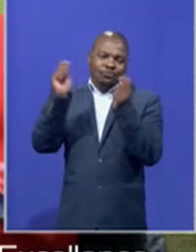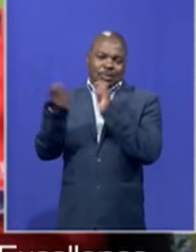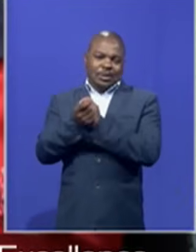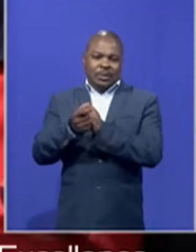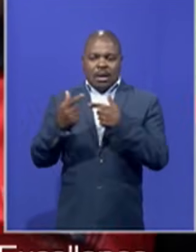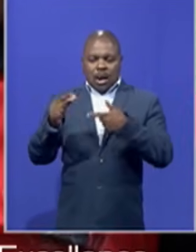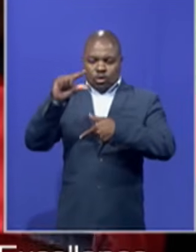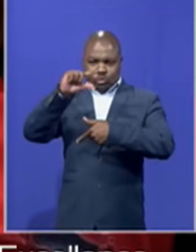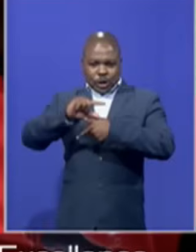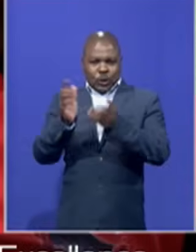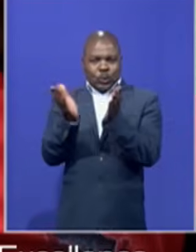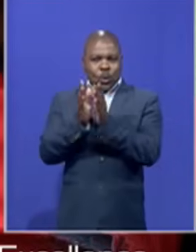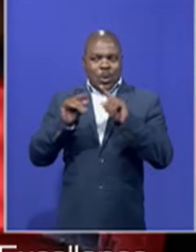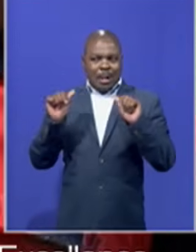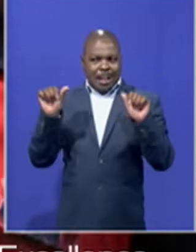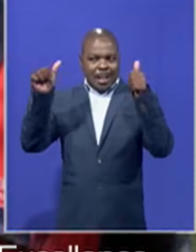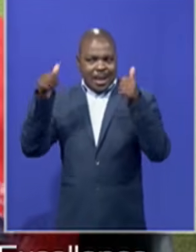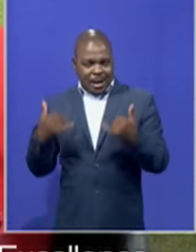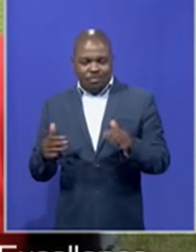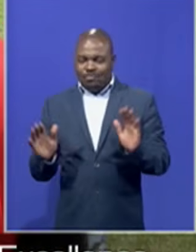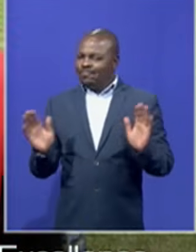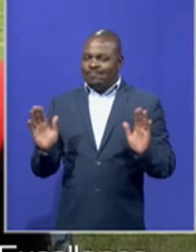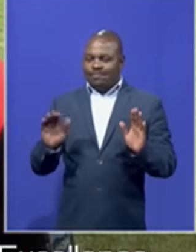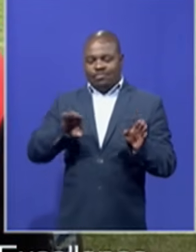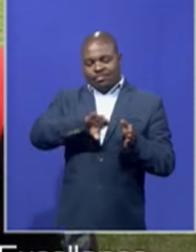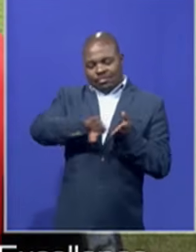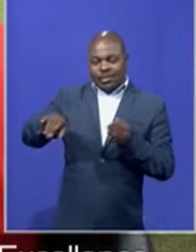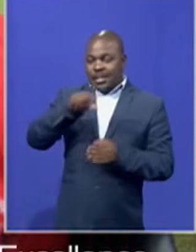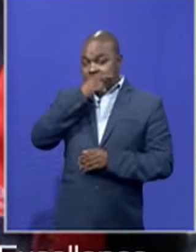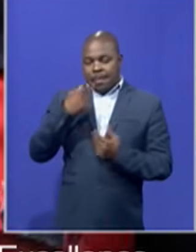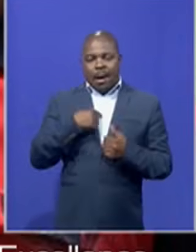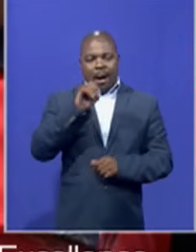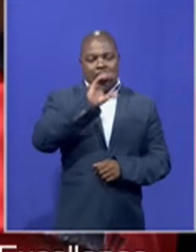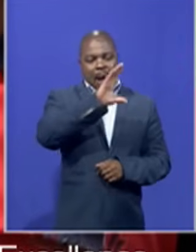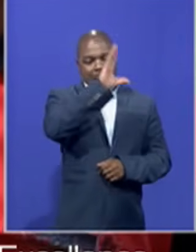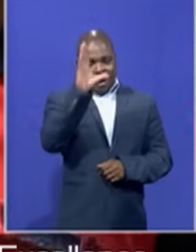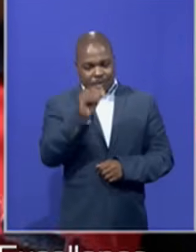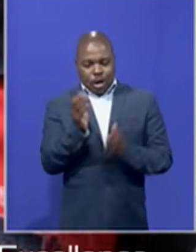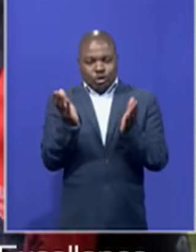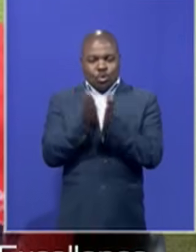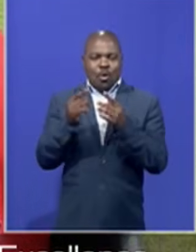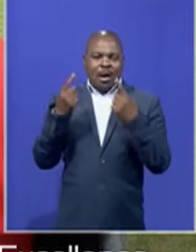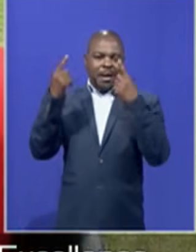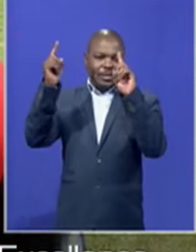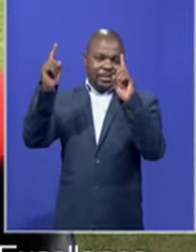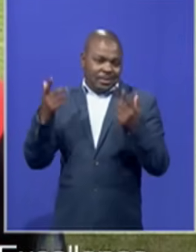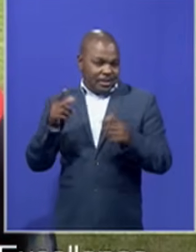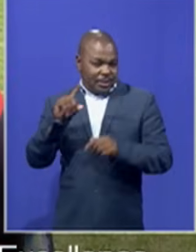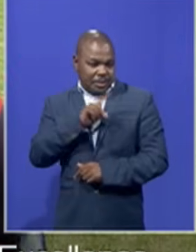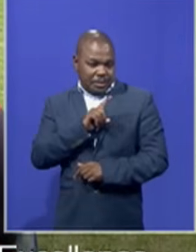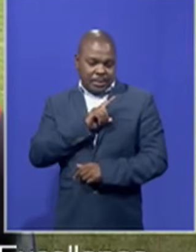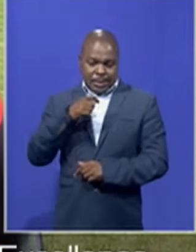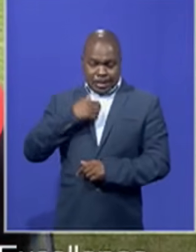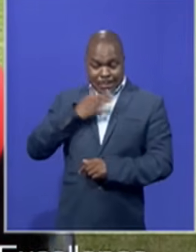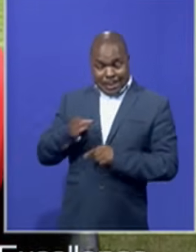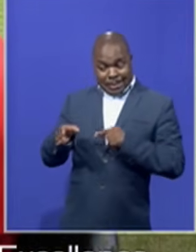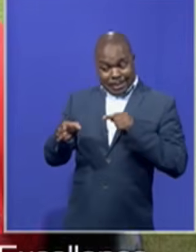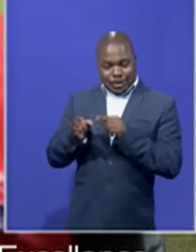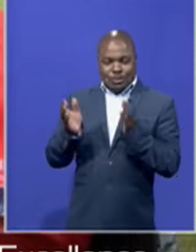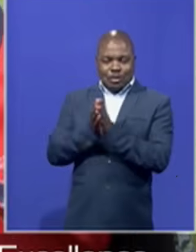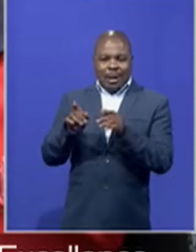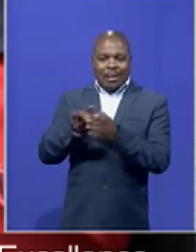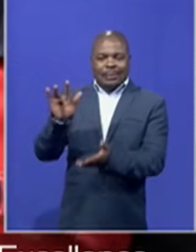longer Transnet School of Excellence. Now it's Africa School of Excellence, because we want this to be